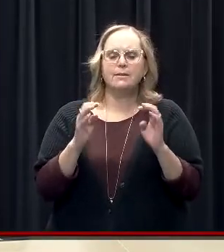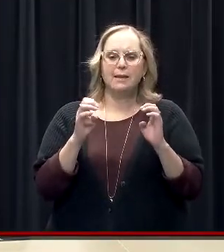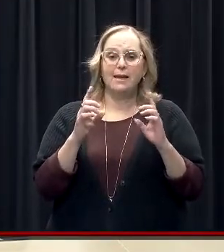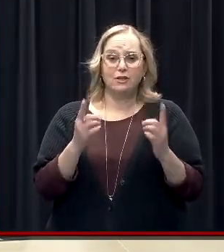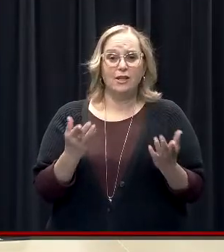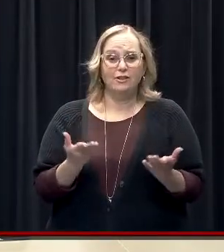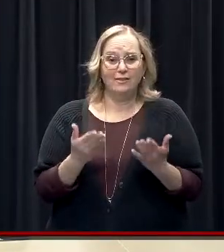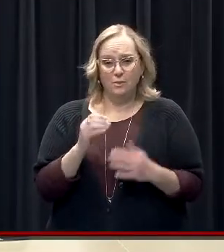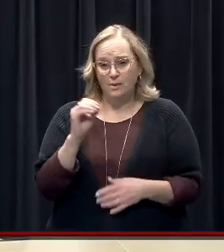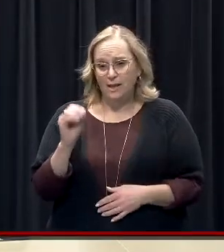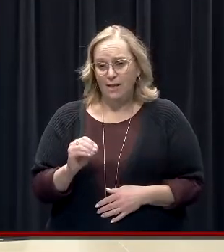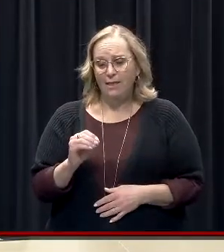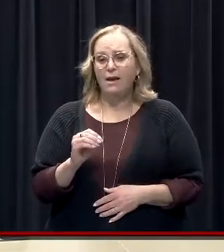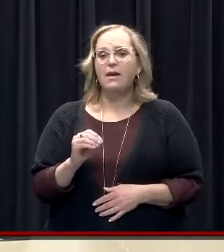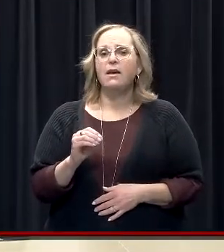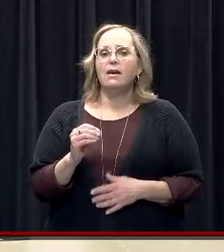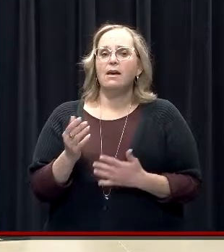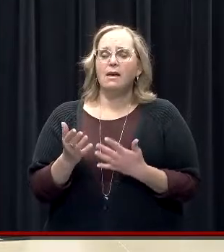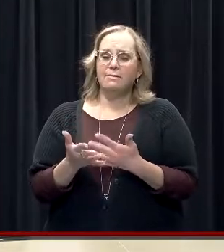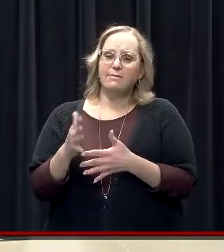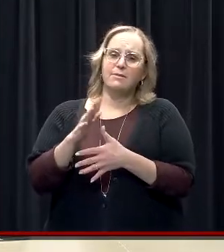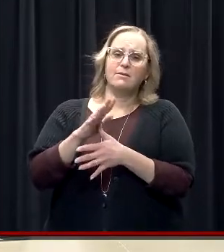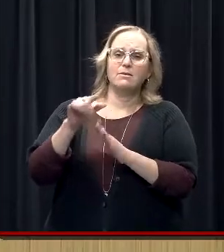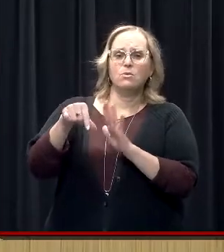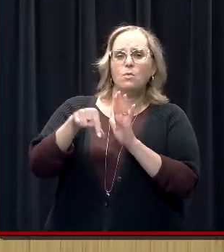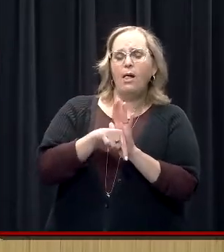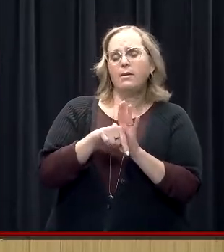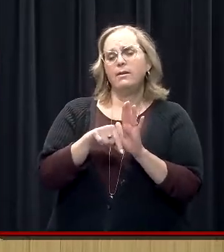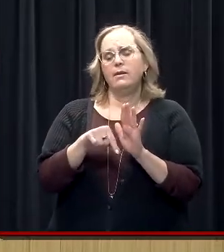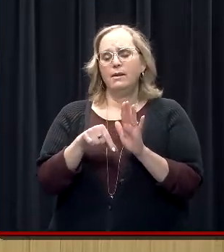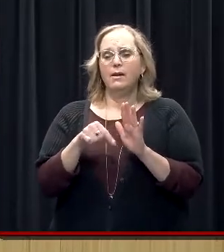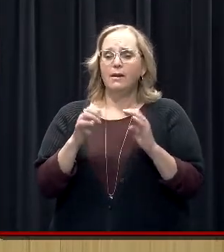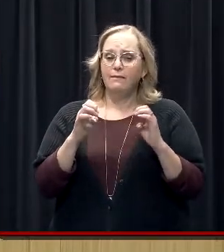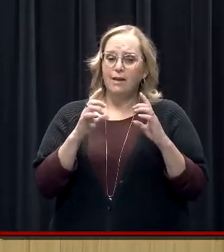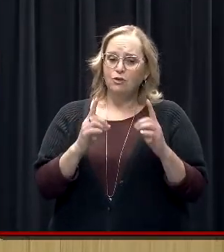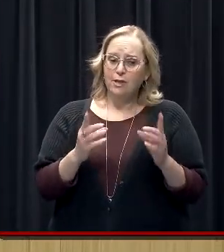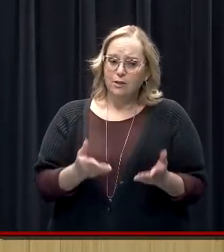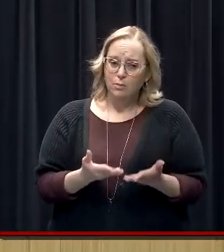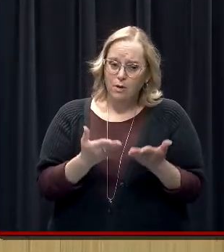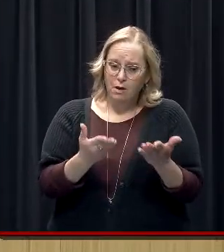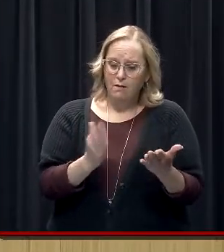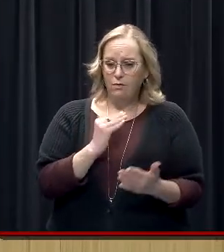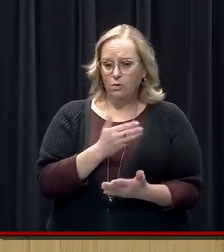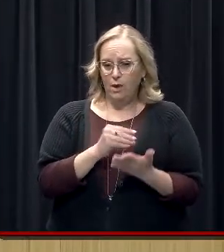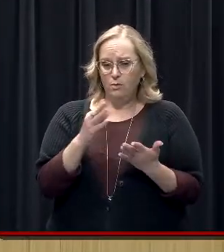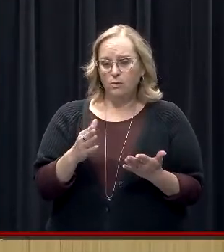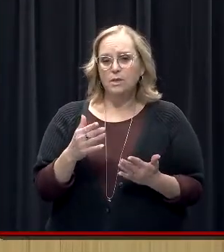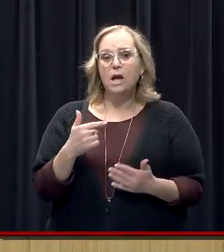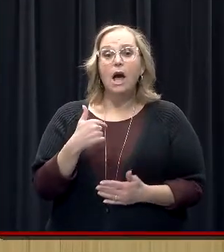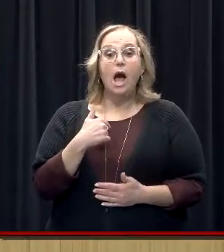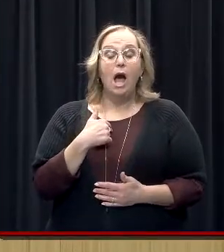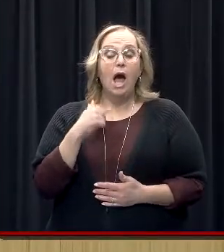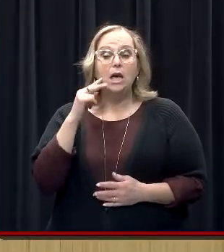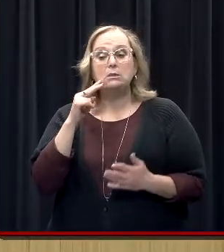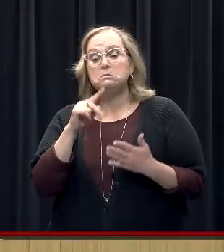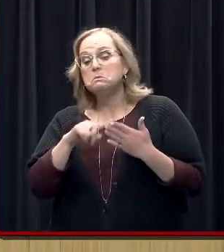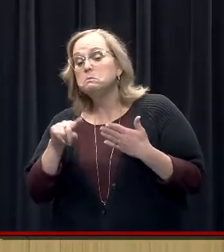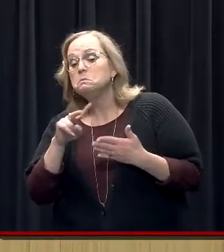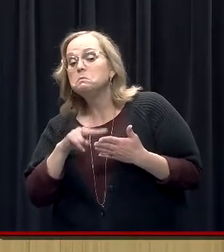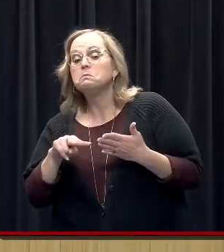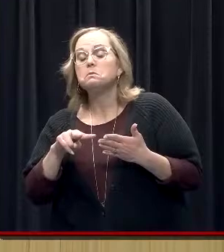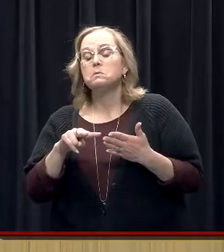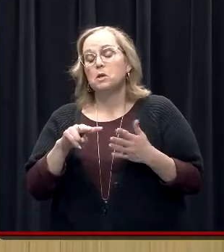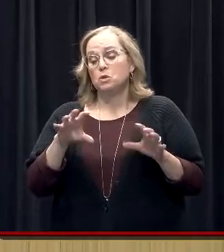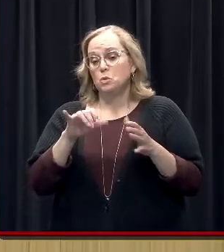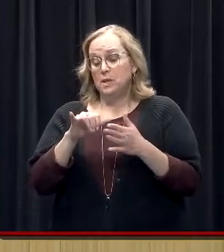Olathe and the quality of education that we offer to our students. I looked at doing that when I was in the classroom and was